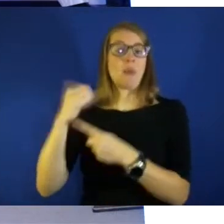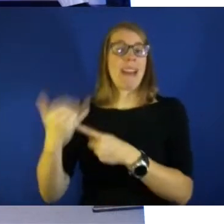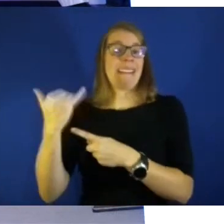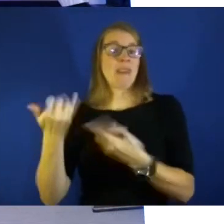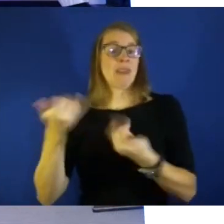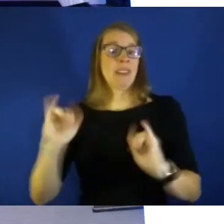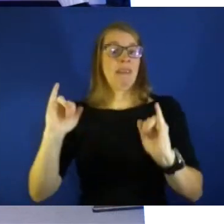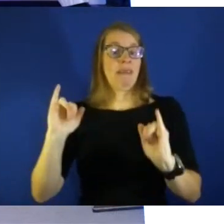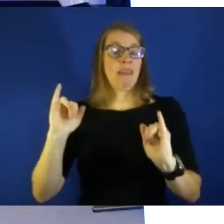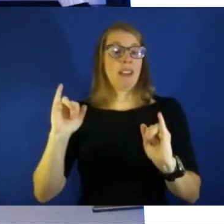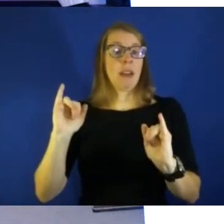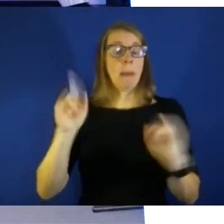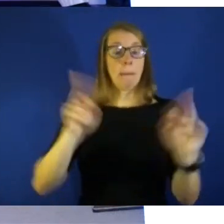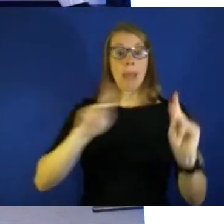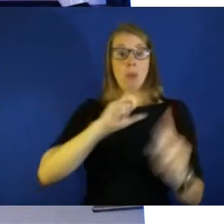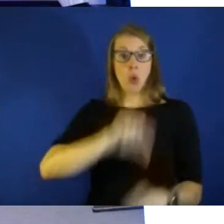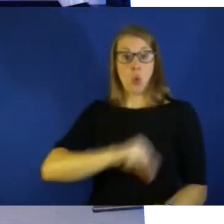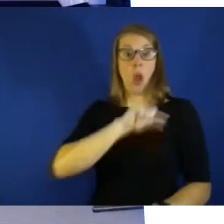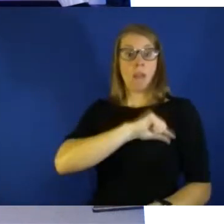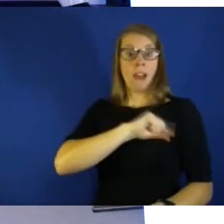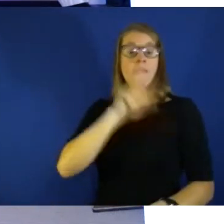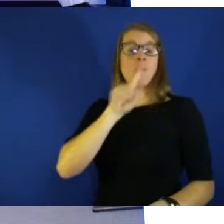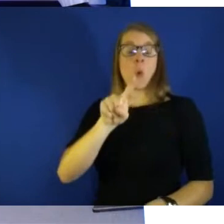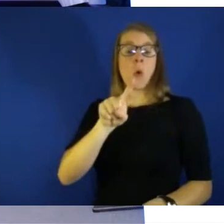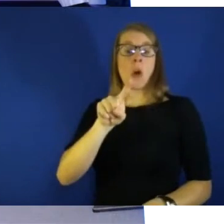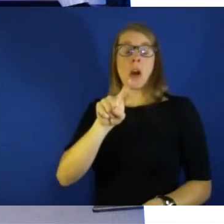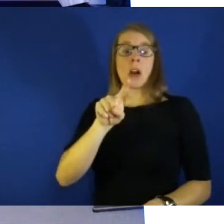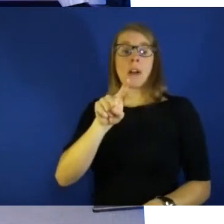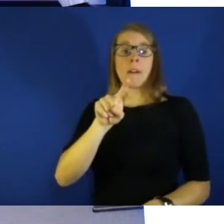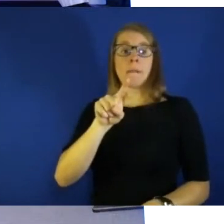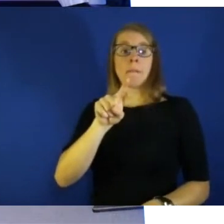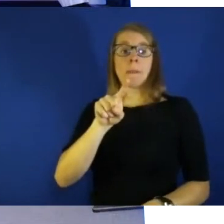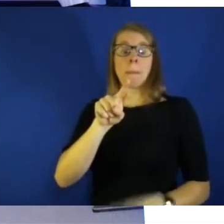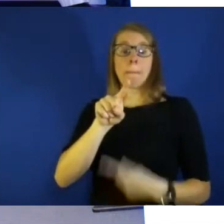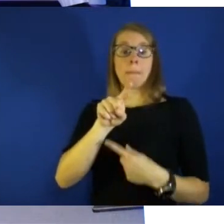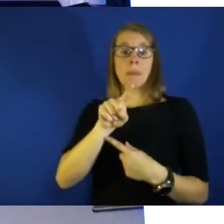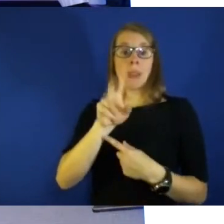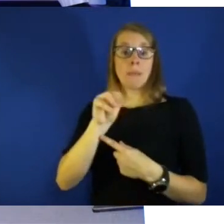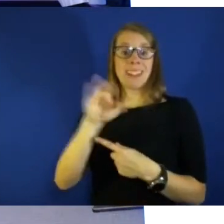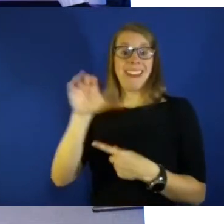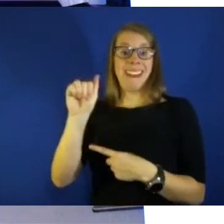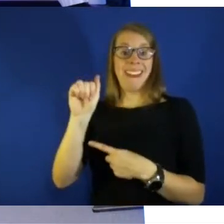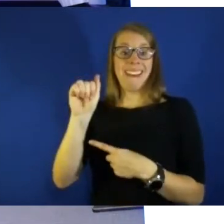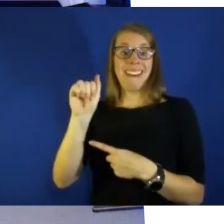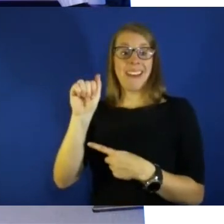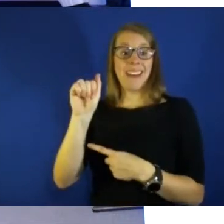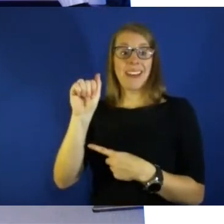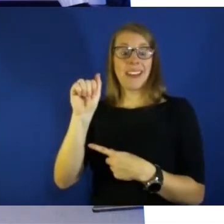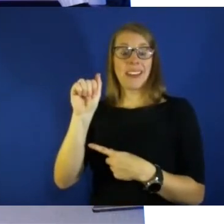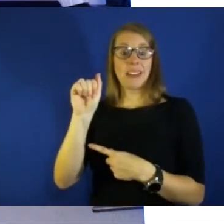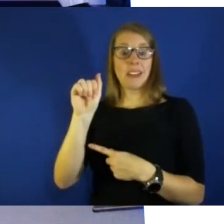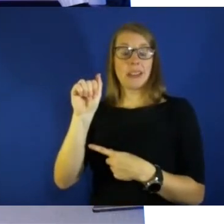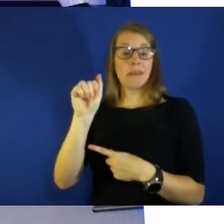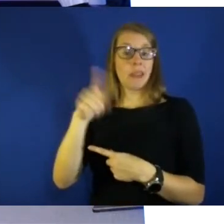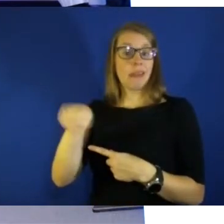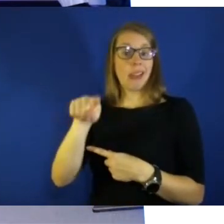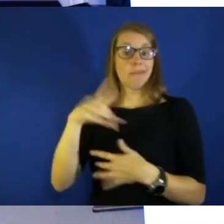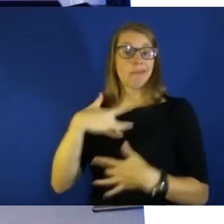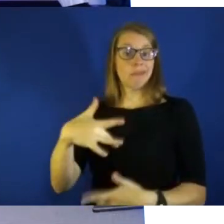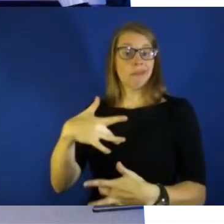who qualify for the monoclonal antibodies, did they often question or turn it